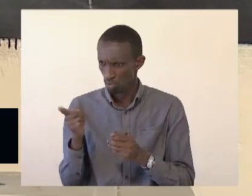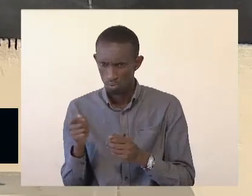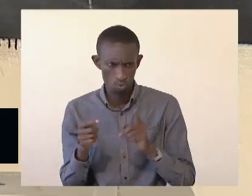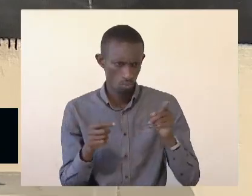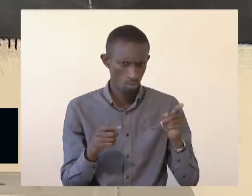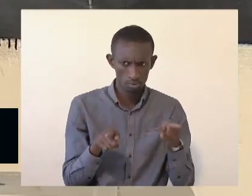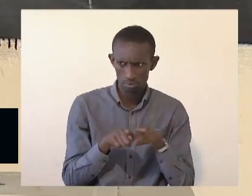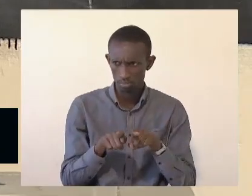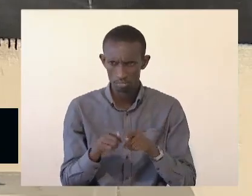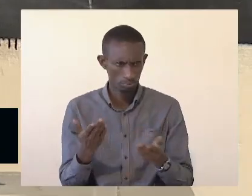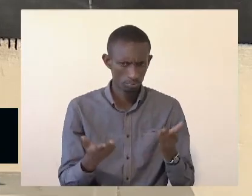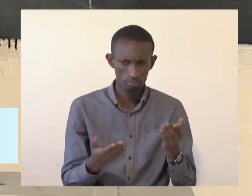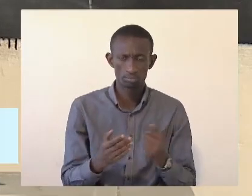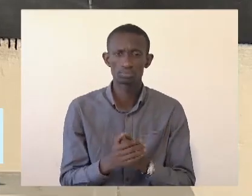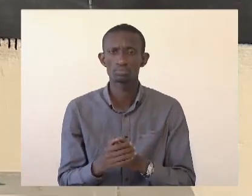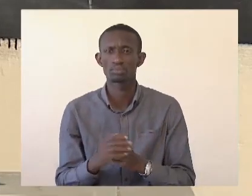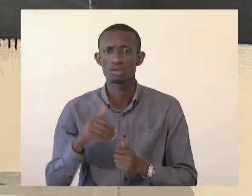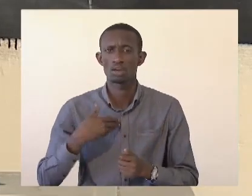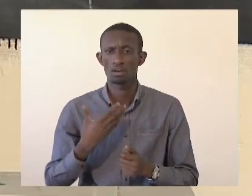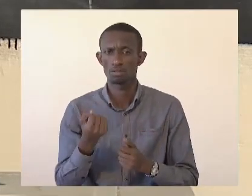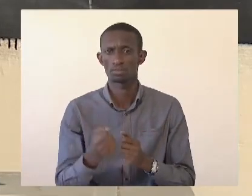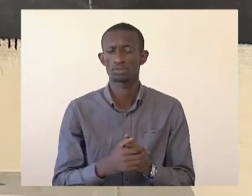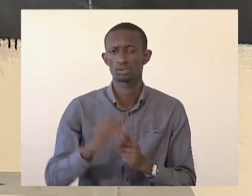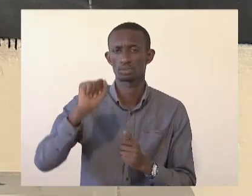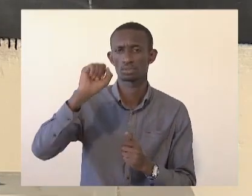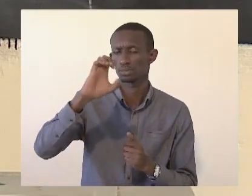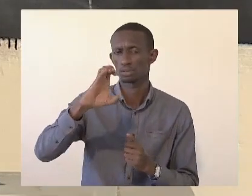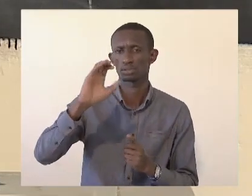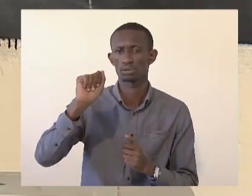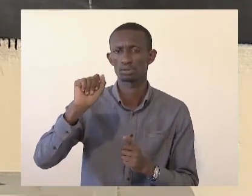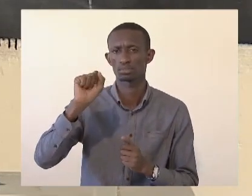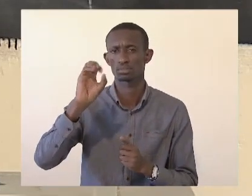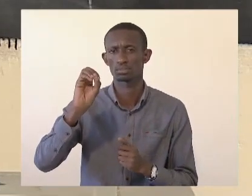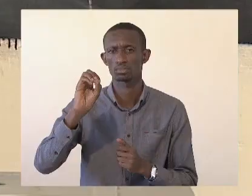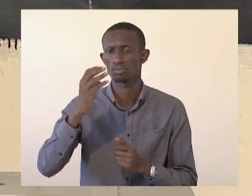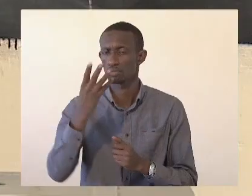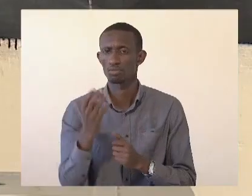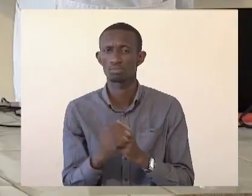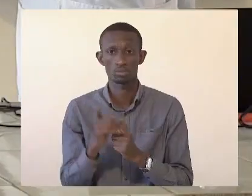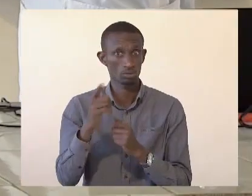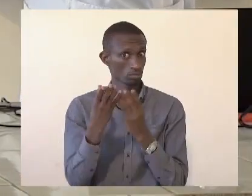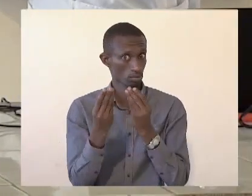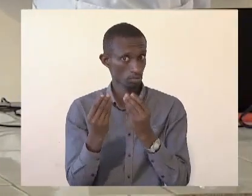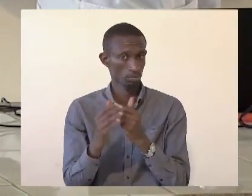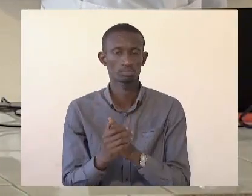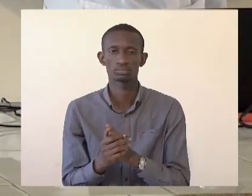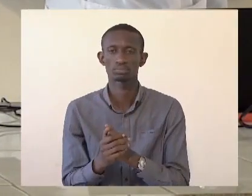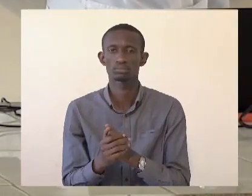going to write. We have calcium sulfate, which is insoluble,